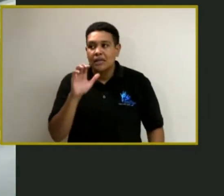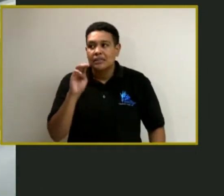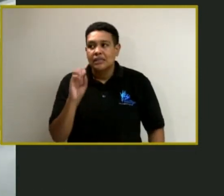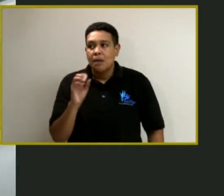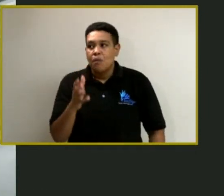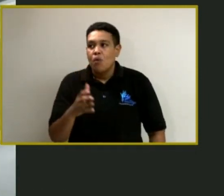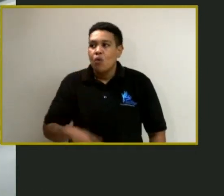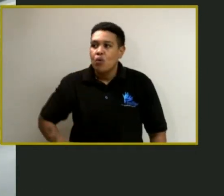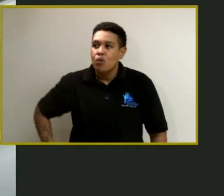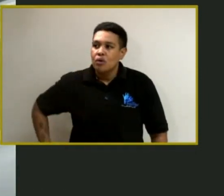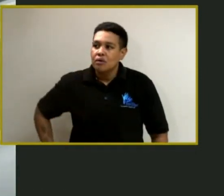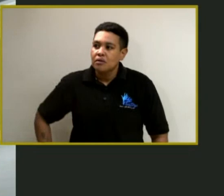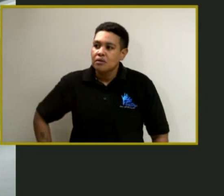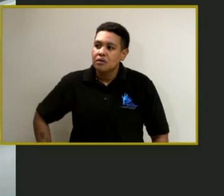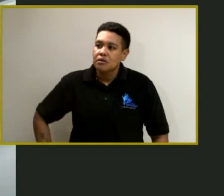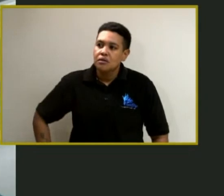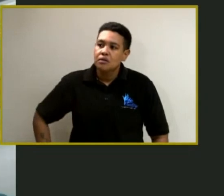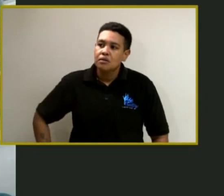CMO.